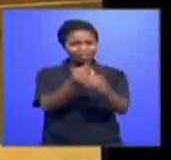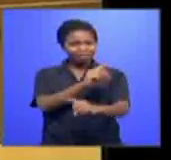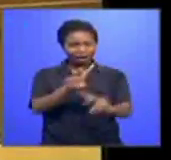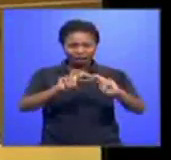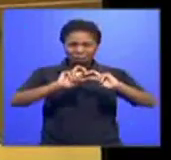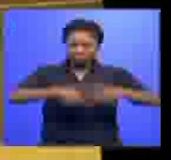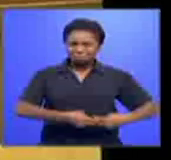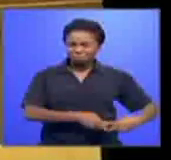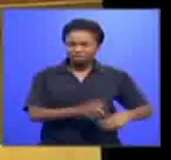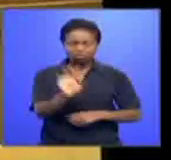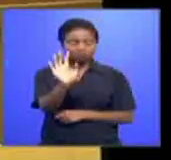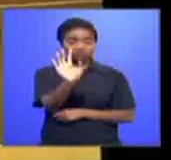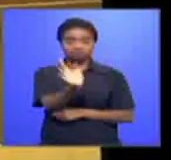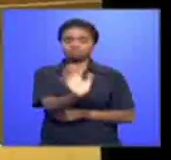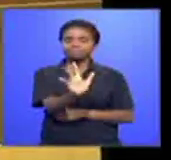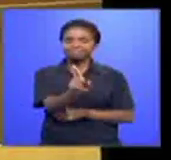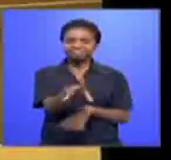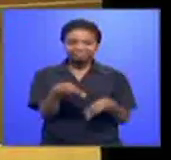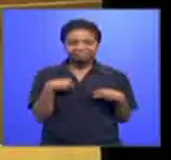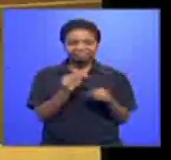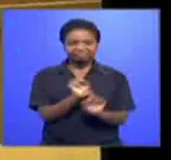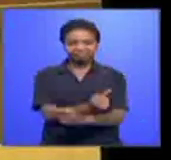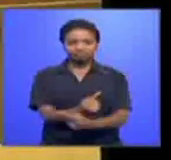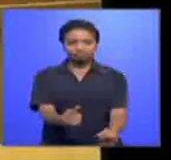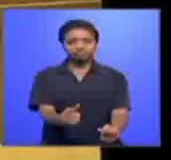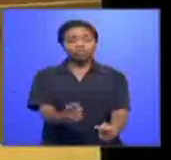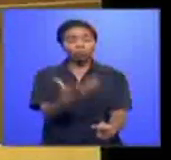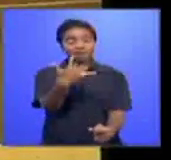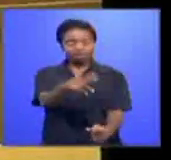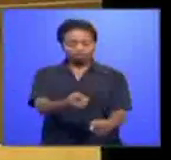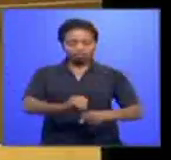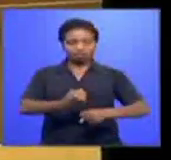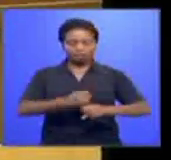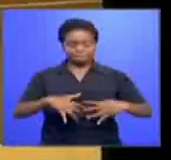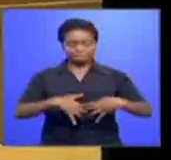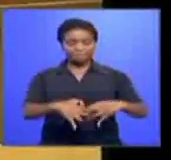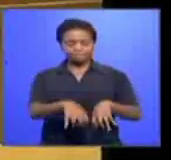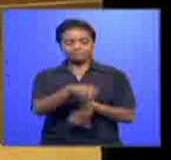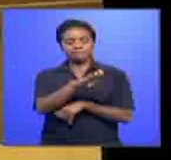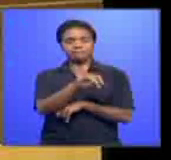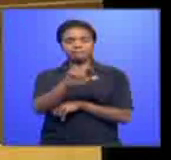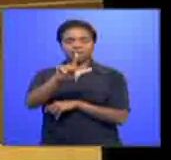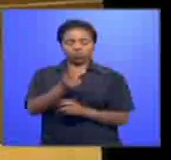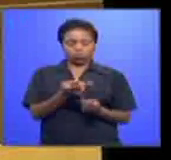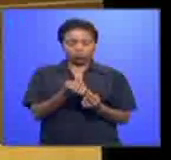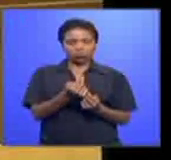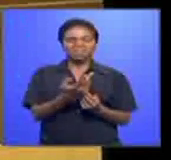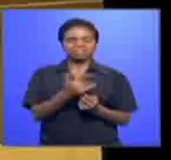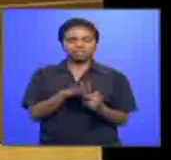Offences units, which were re-established in 2010, have increased